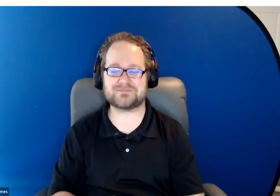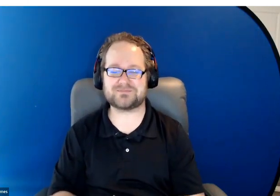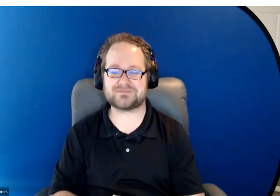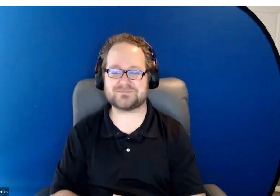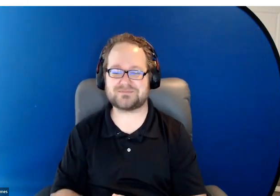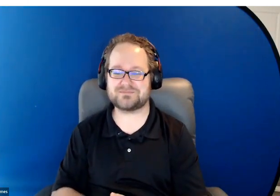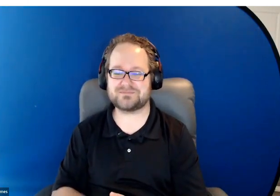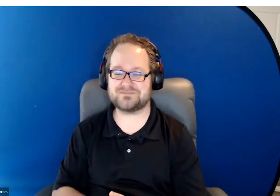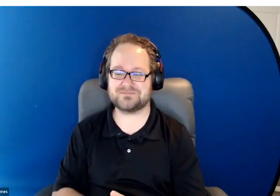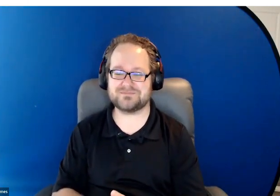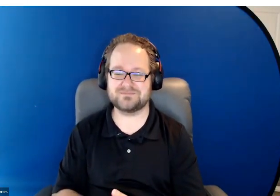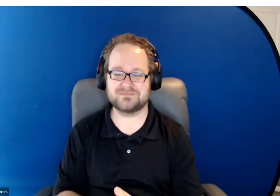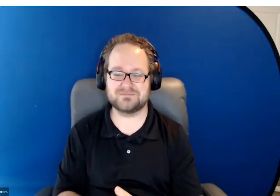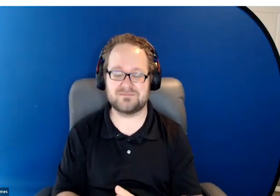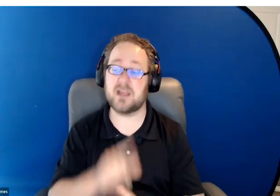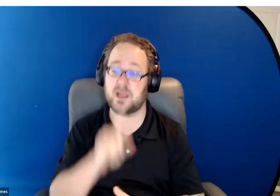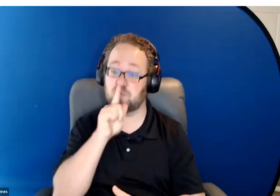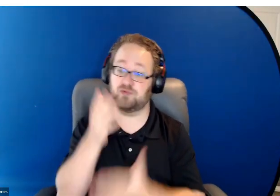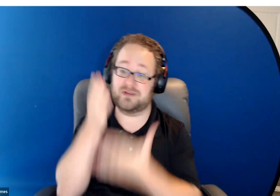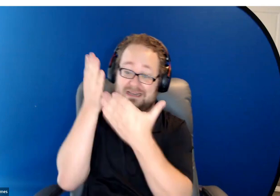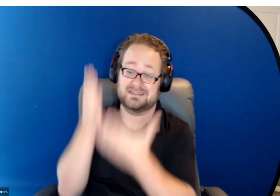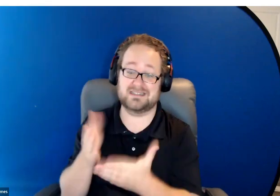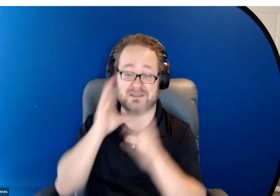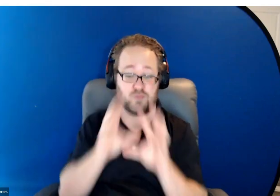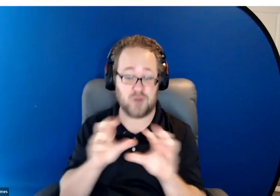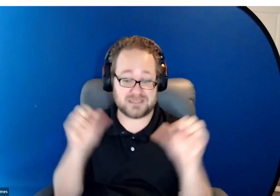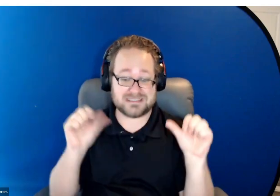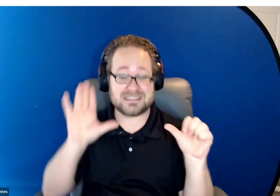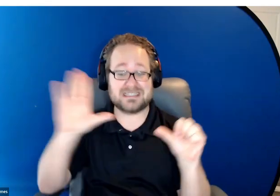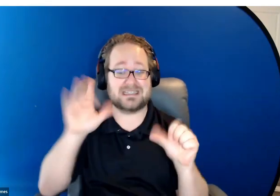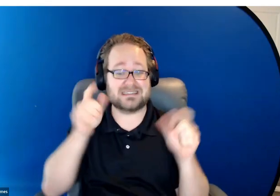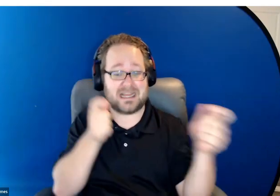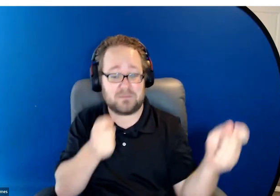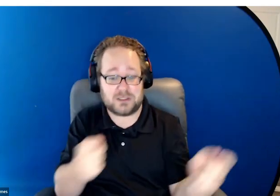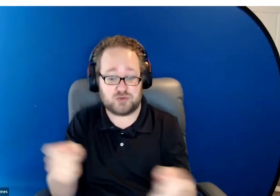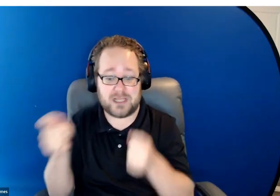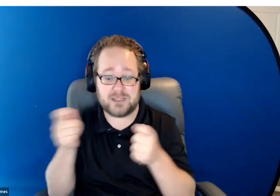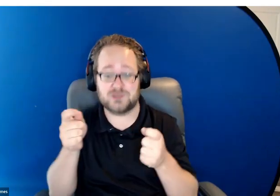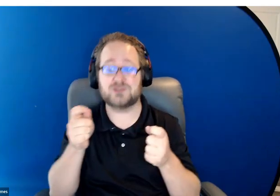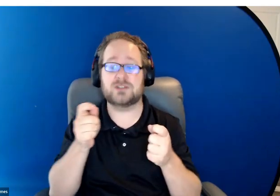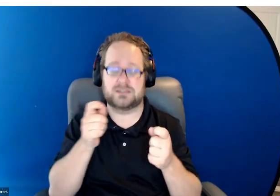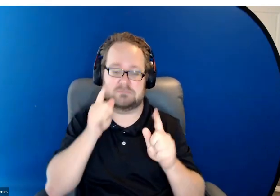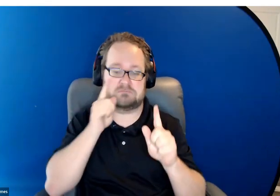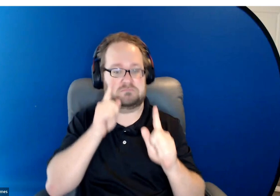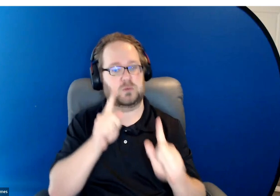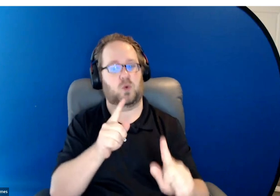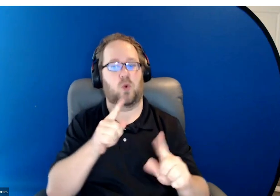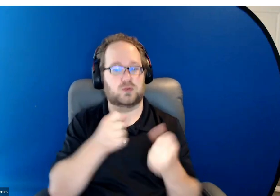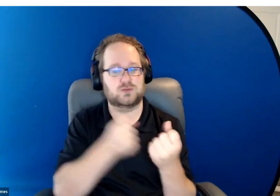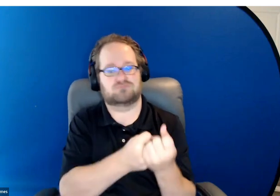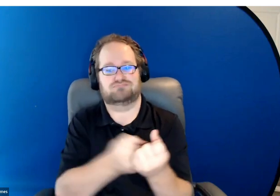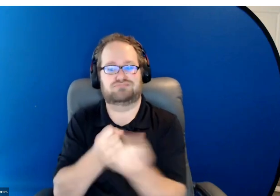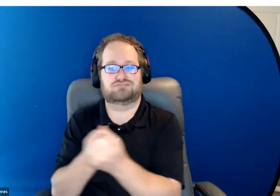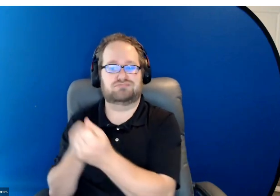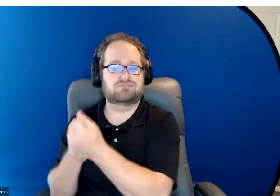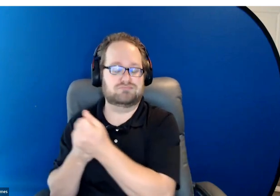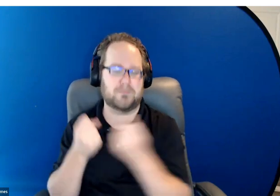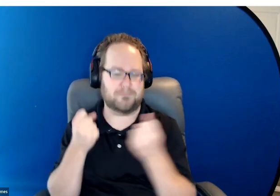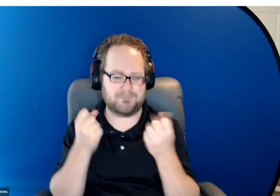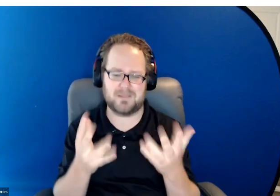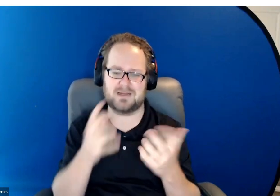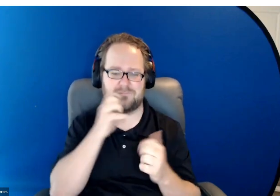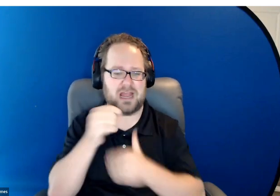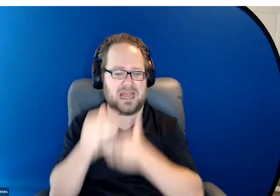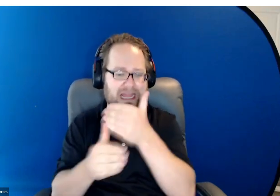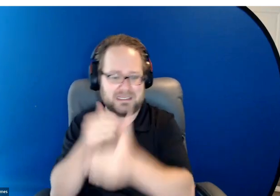From its efforts in the Inflation Reduction Act to decrease prescription drug costs, to efforts to strengthen the care